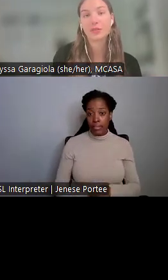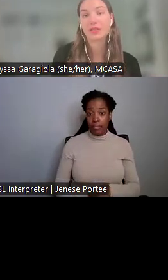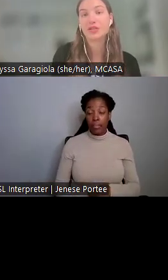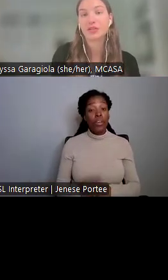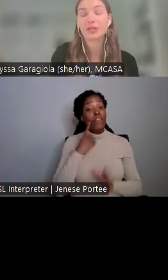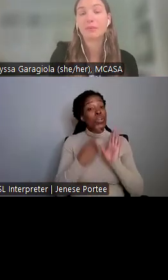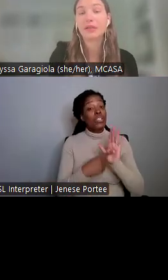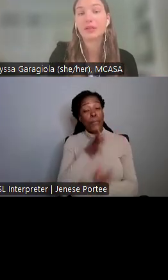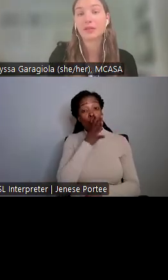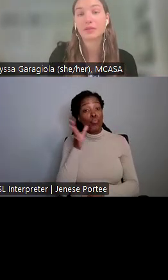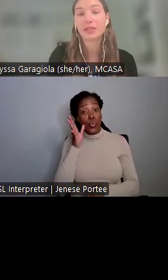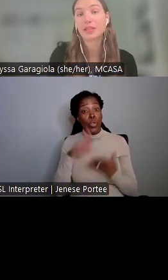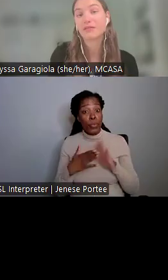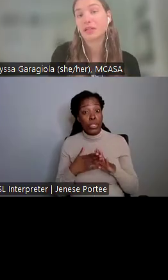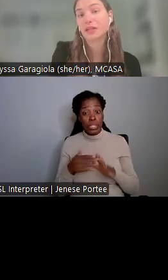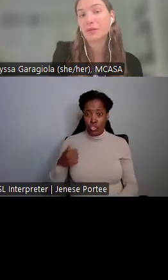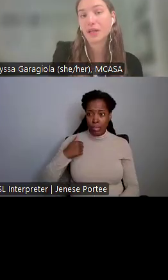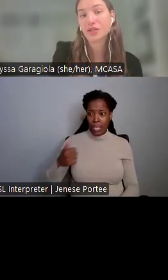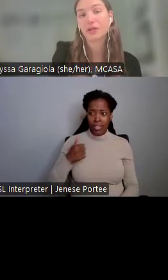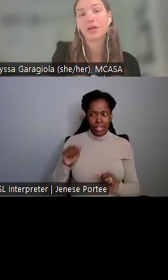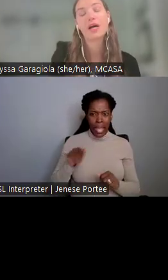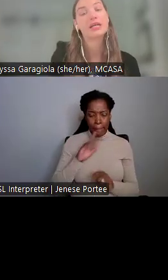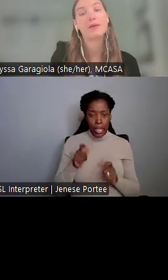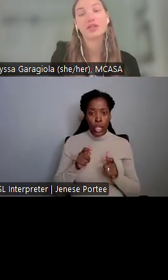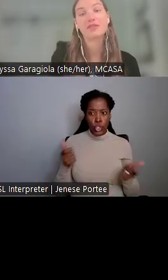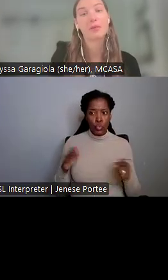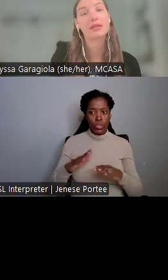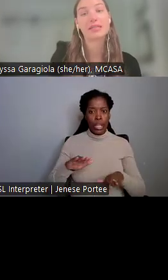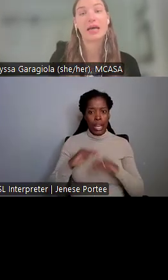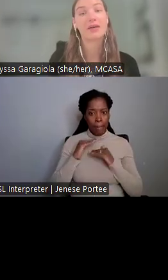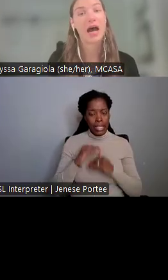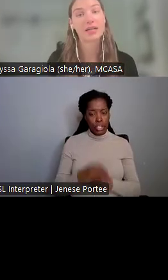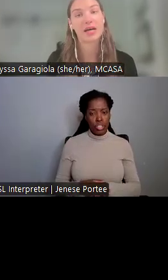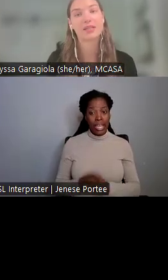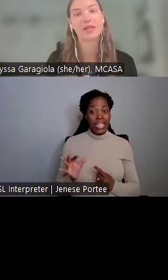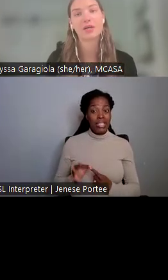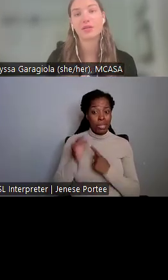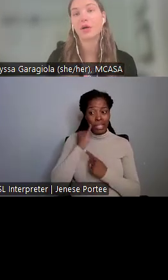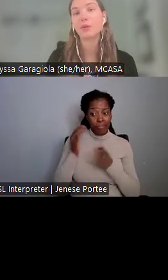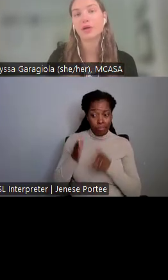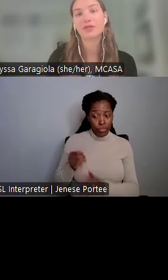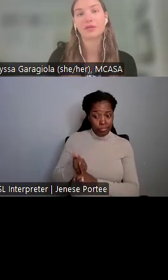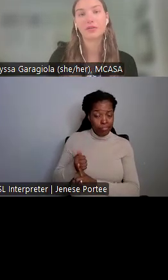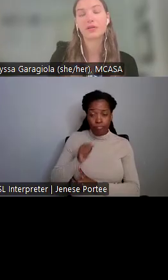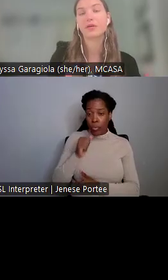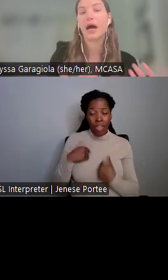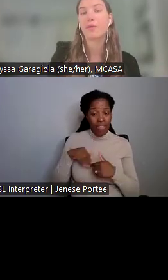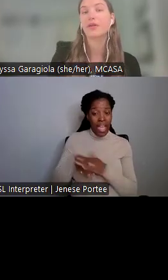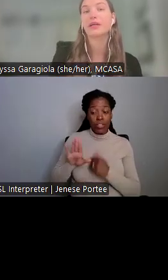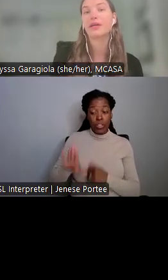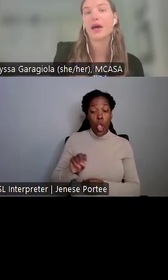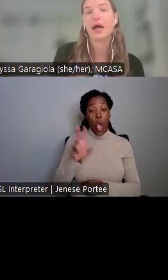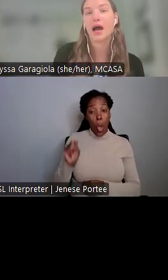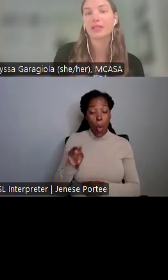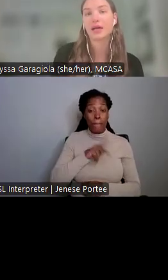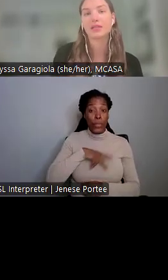communities, transportation can be a really significant limitation, especially if someone doesn't have access to their own personal vehicle. How are they